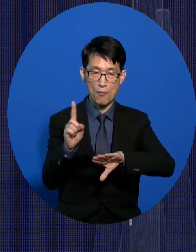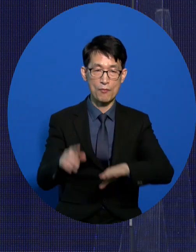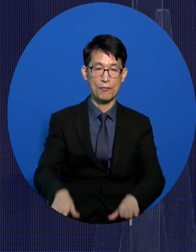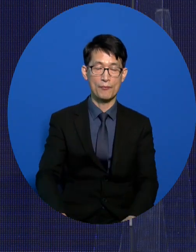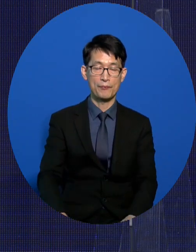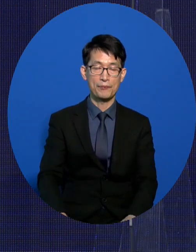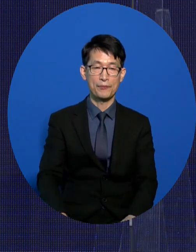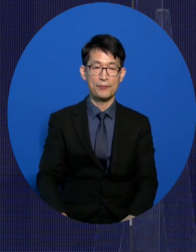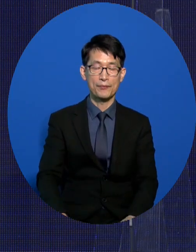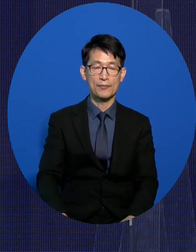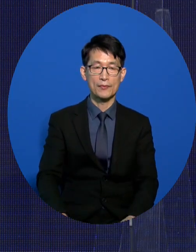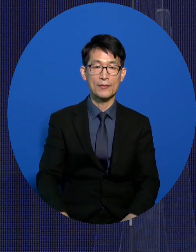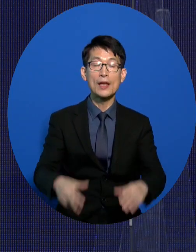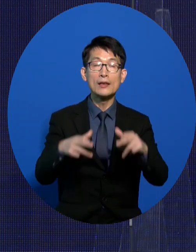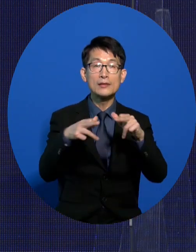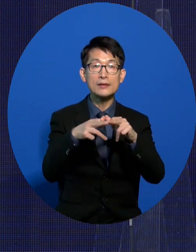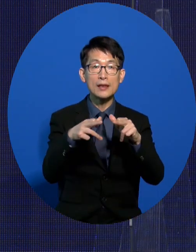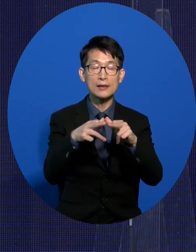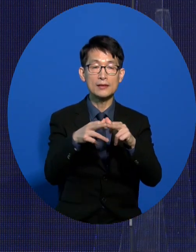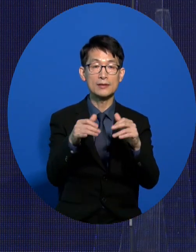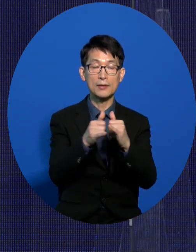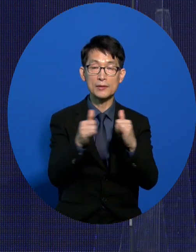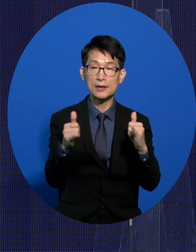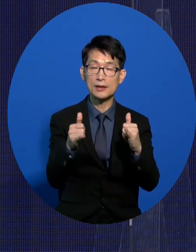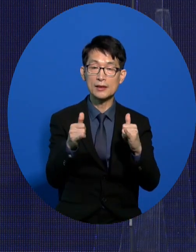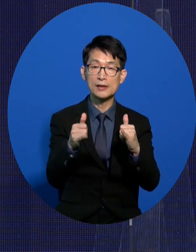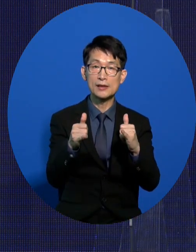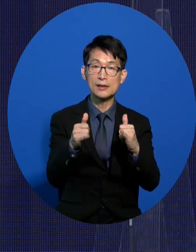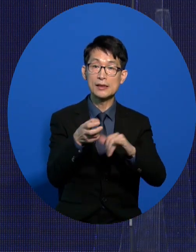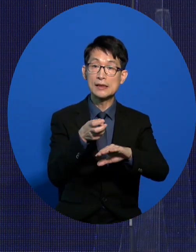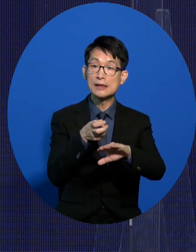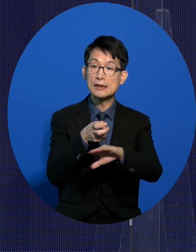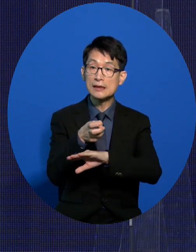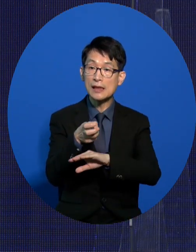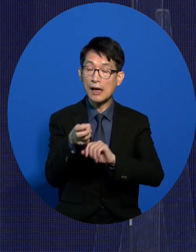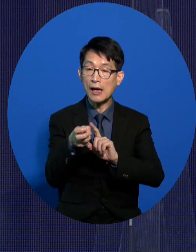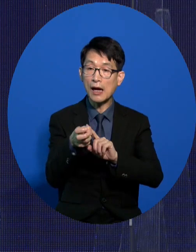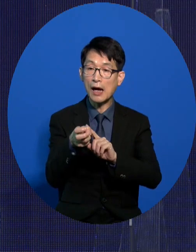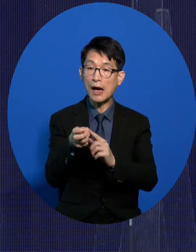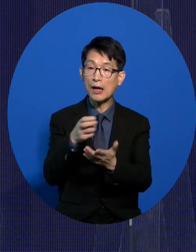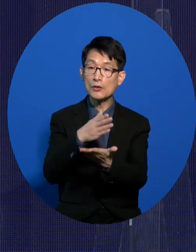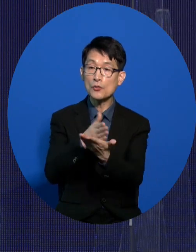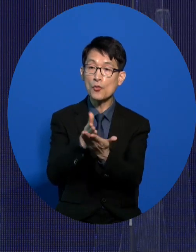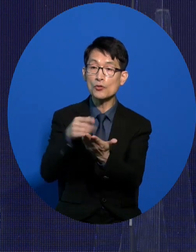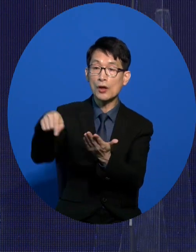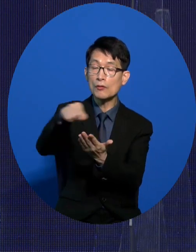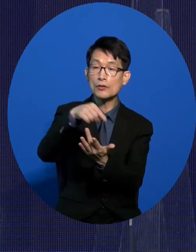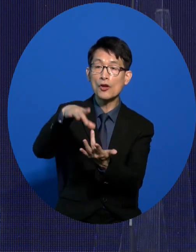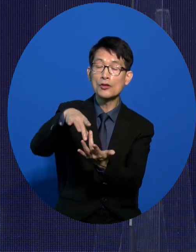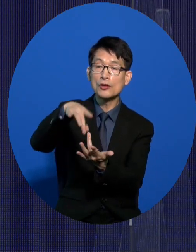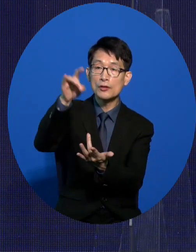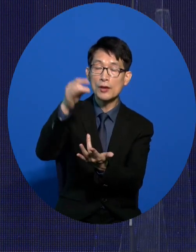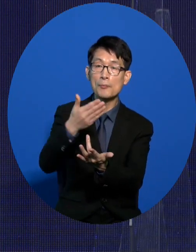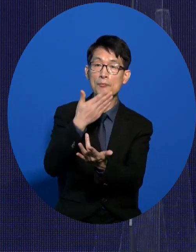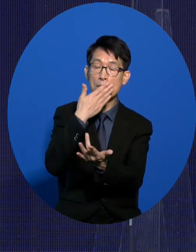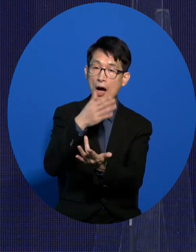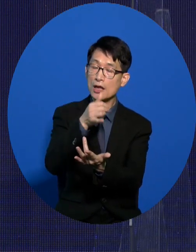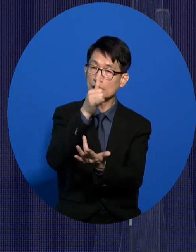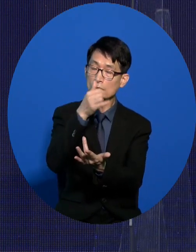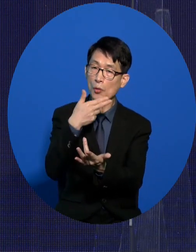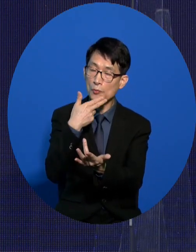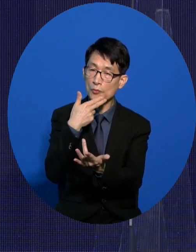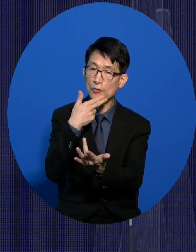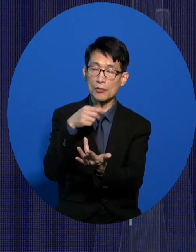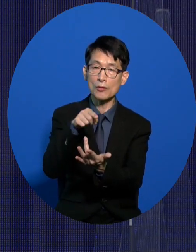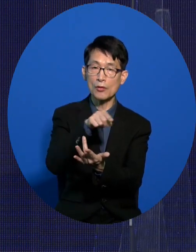assists in the mobility of those who find it difficult to move around. And how or